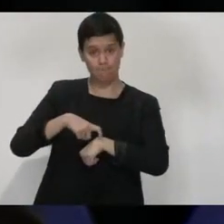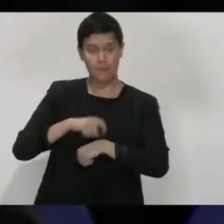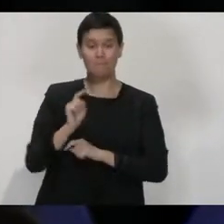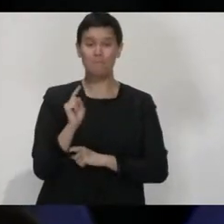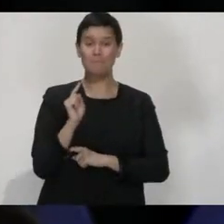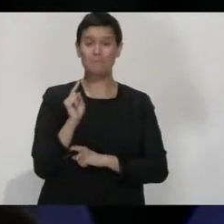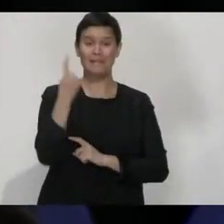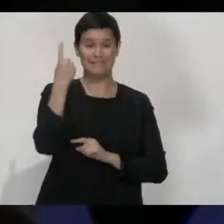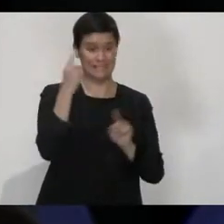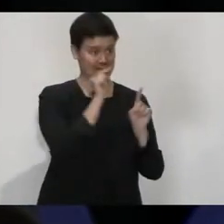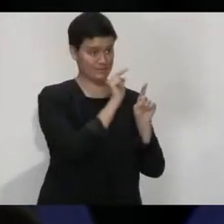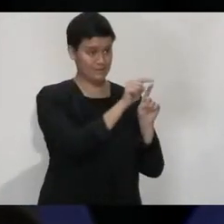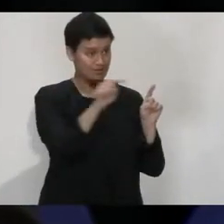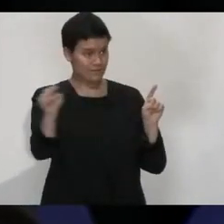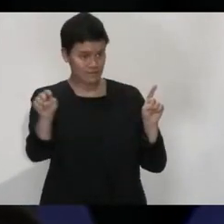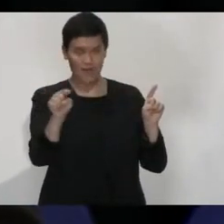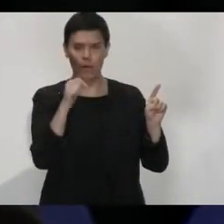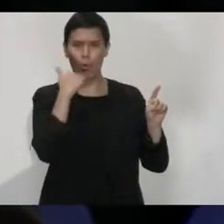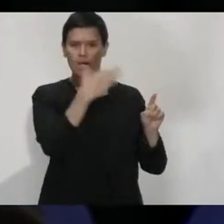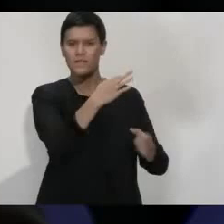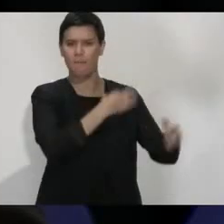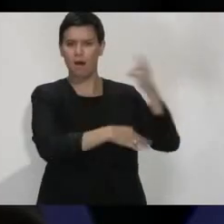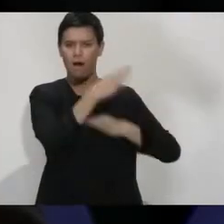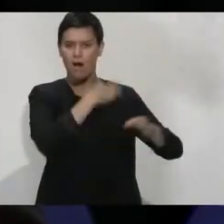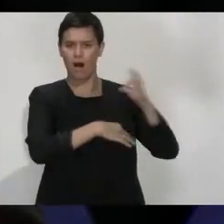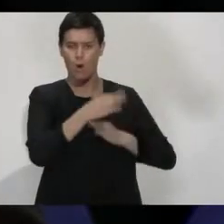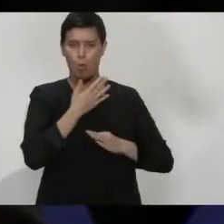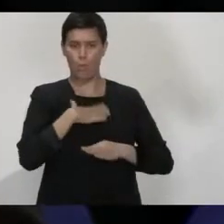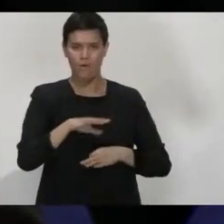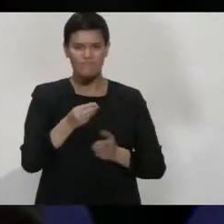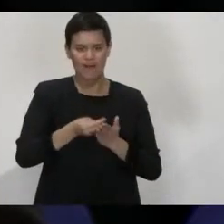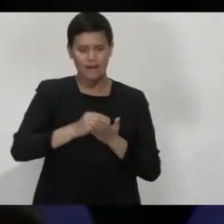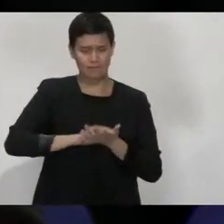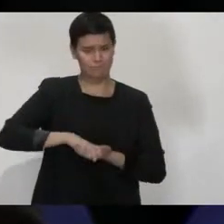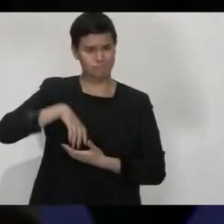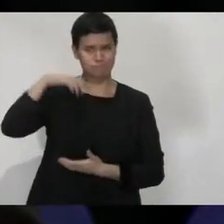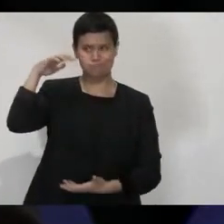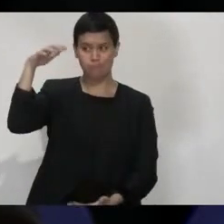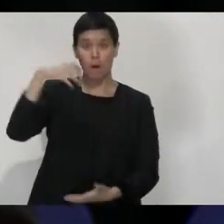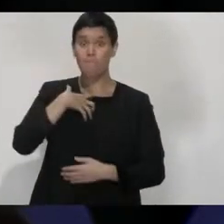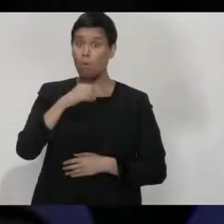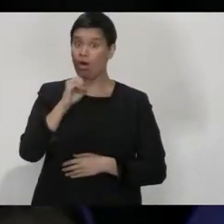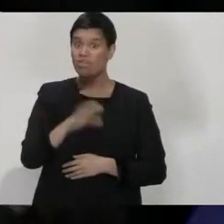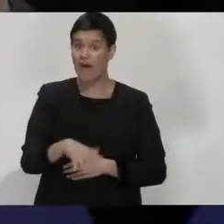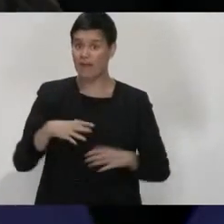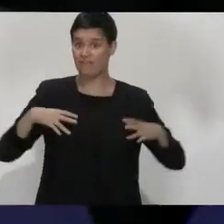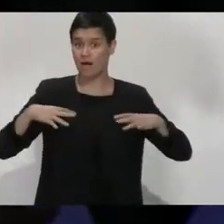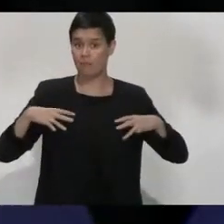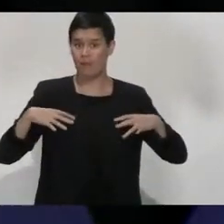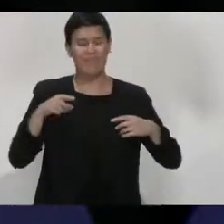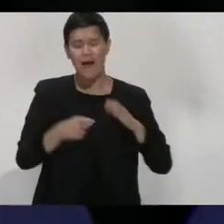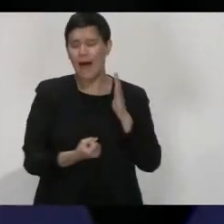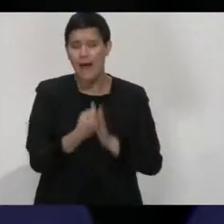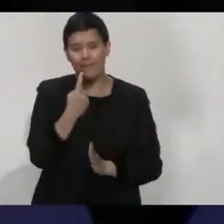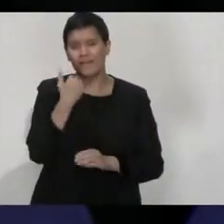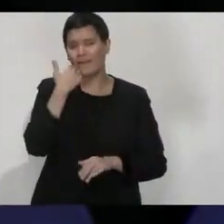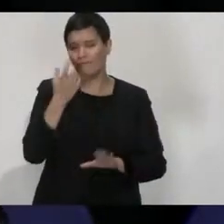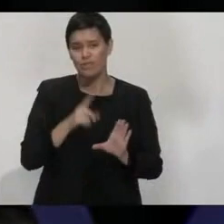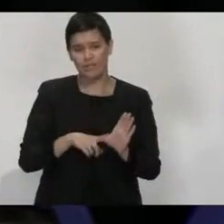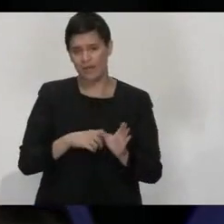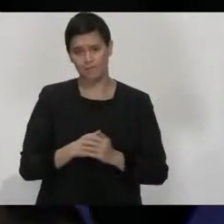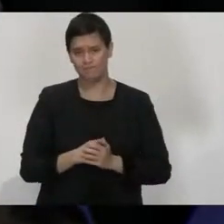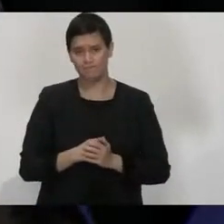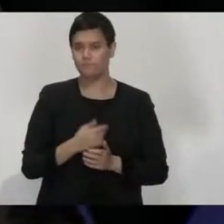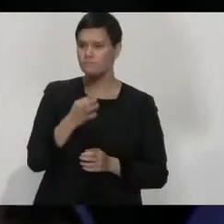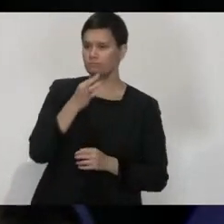of the amount of money available. I can tell you from experience over the last 3 years, that happens every single time. Is the government still in discussion